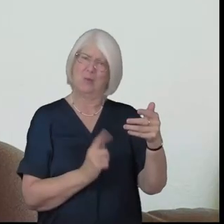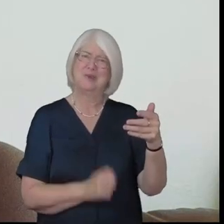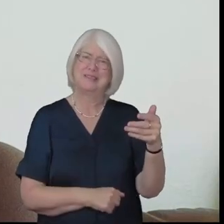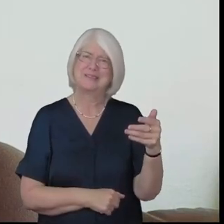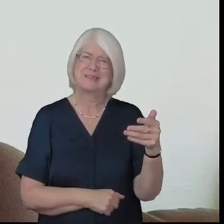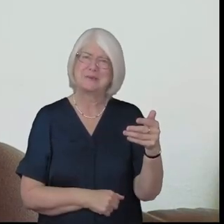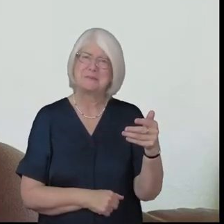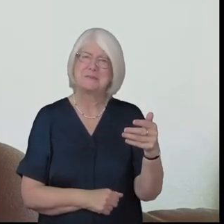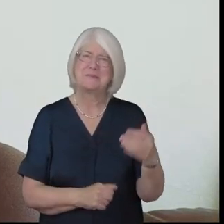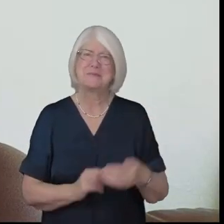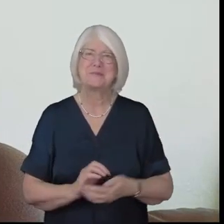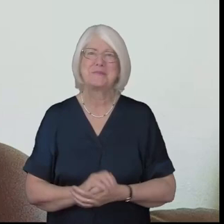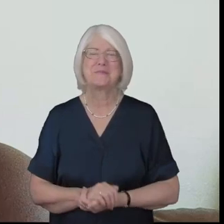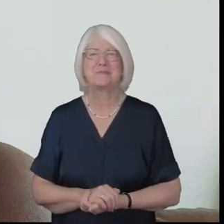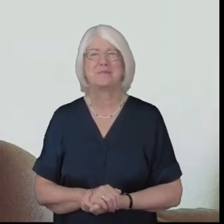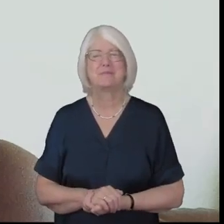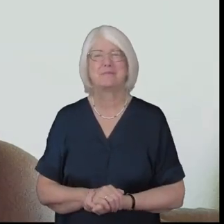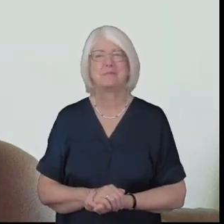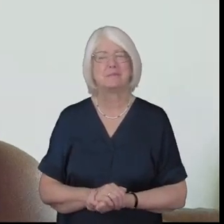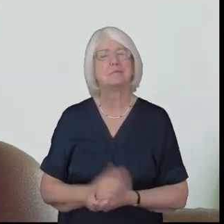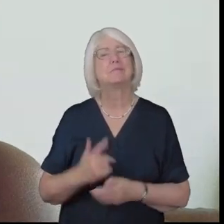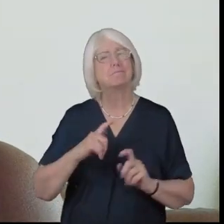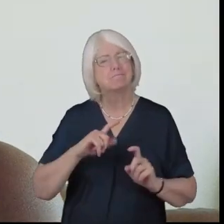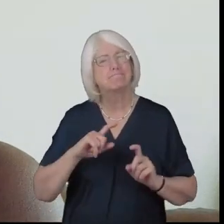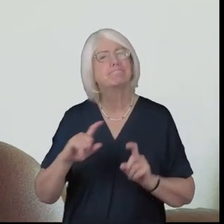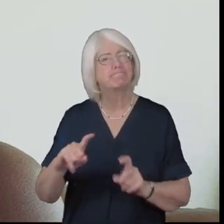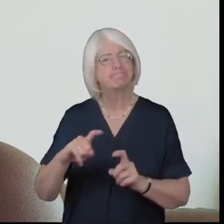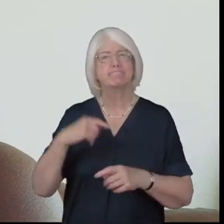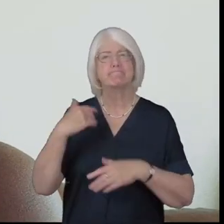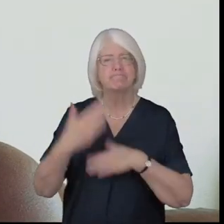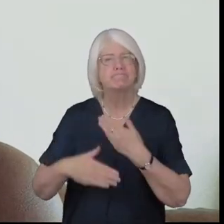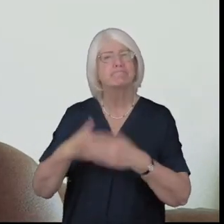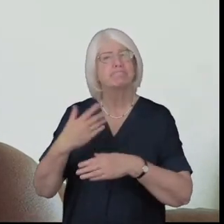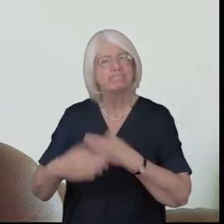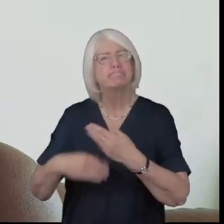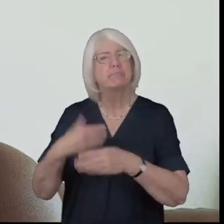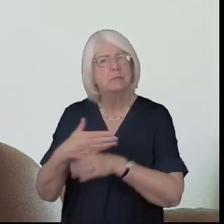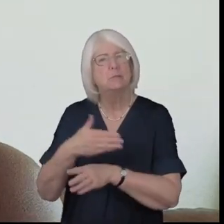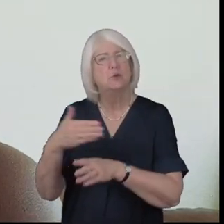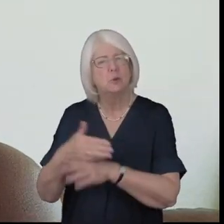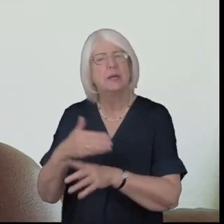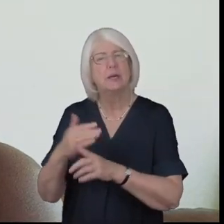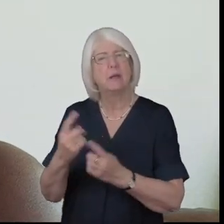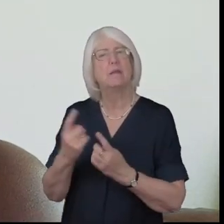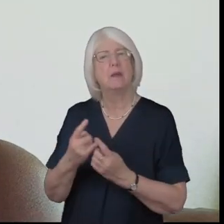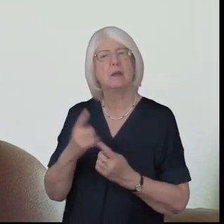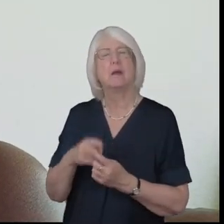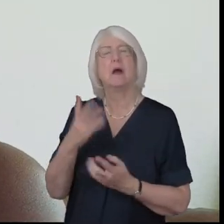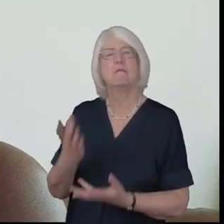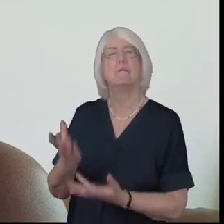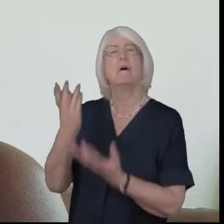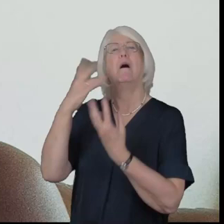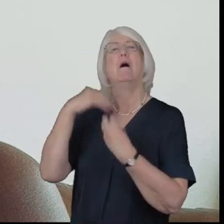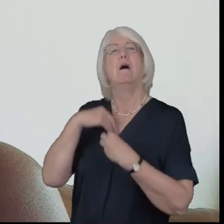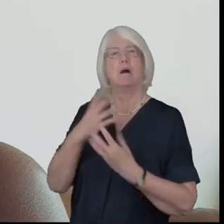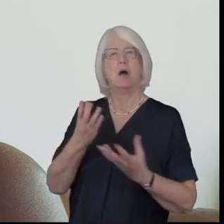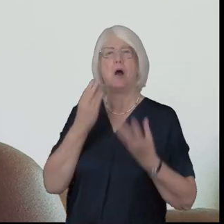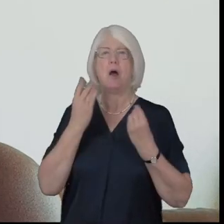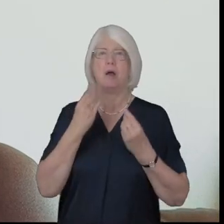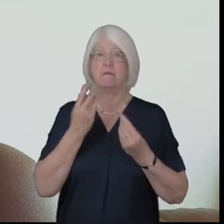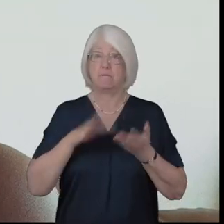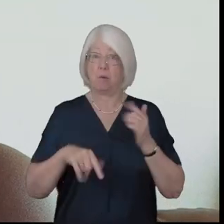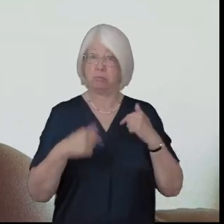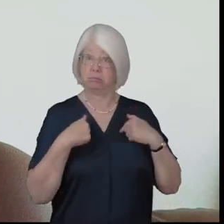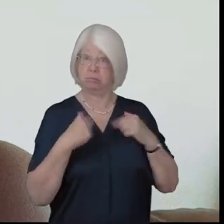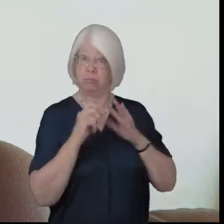things keep on doing the things that you have learned and received and heard and seen in